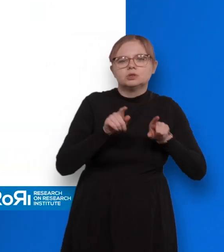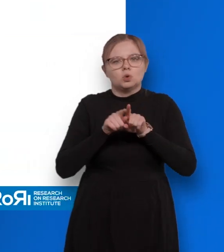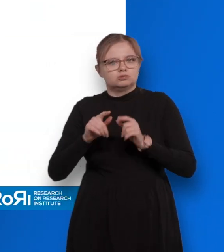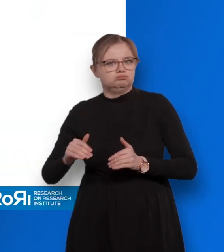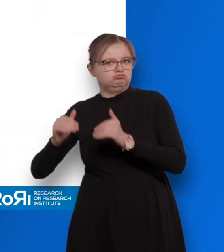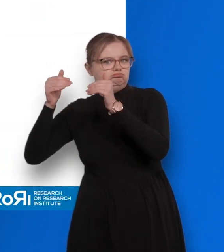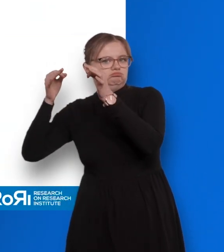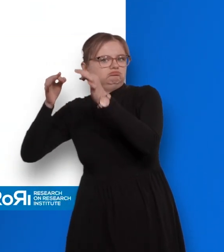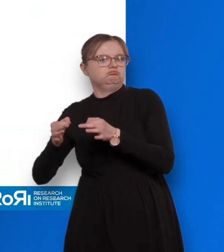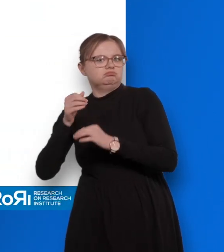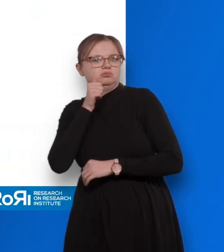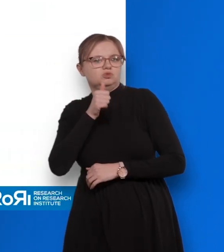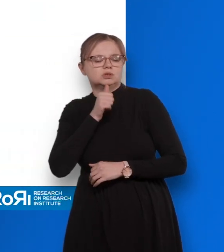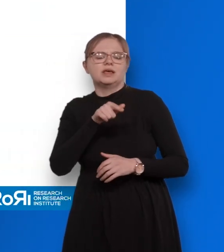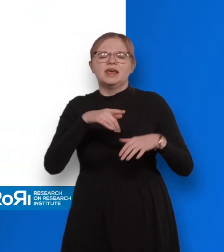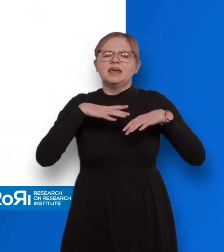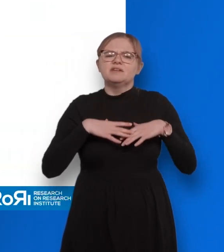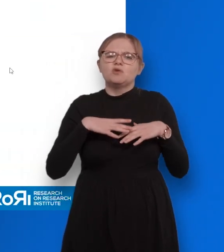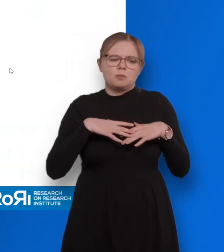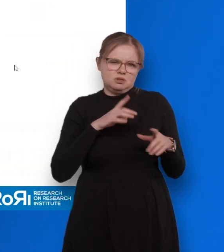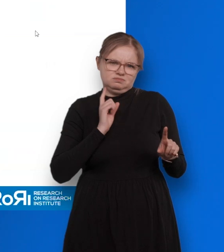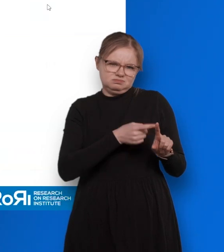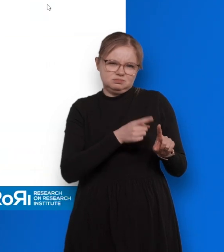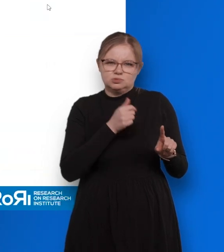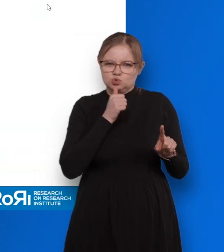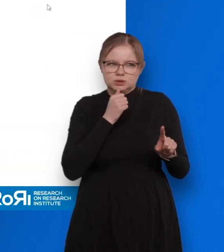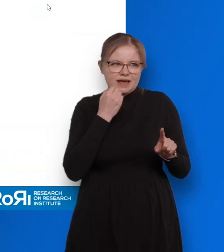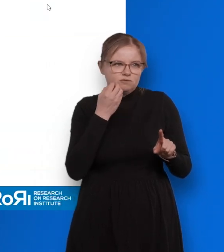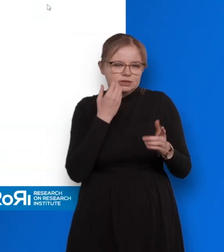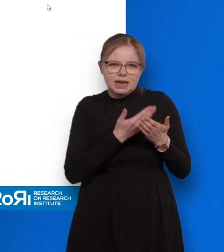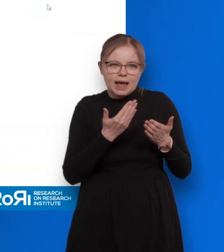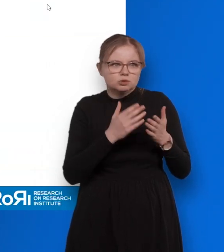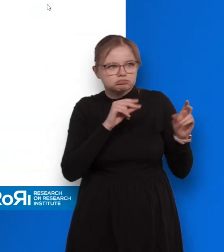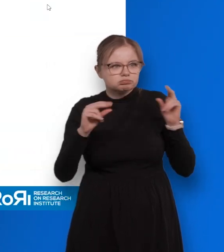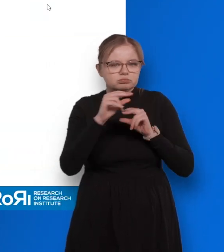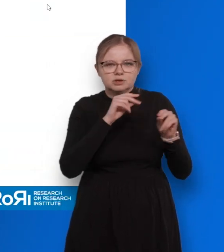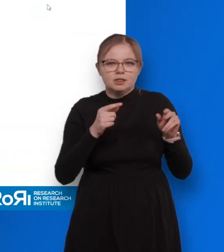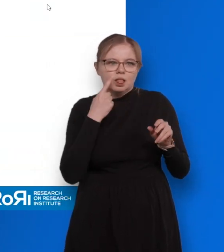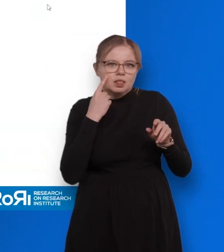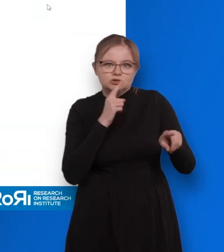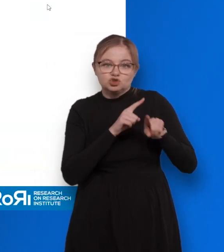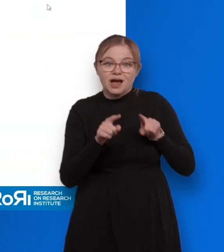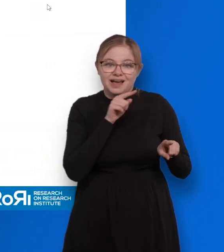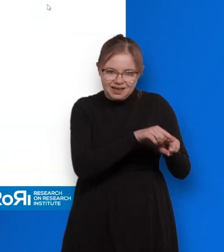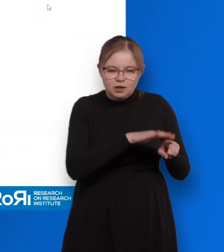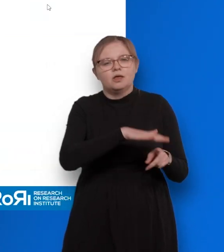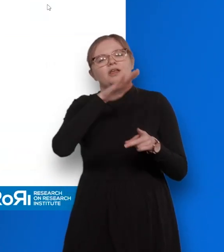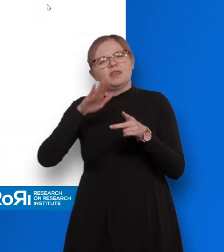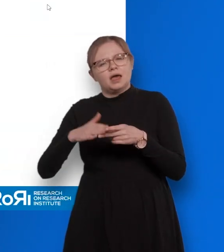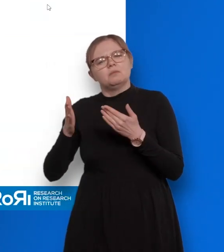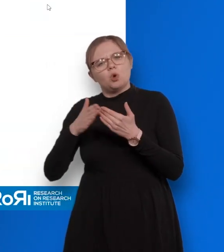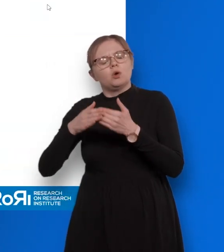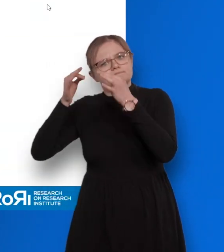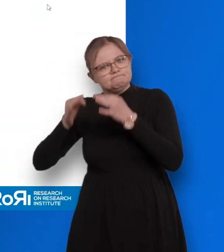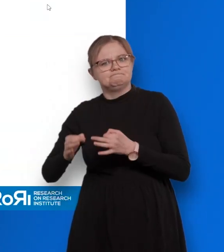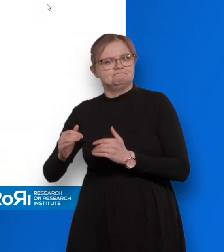austere use. So the informal use of experiment is what we use in everyday language, which means just trying something out. And then there's the austere use, which